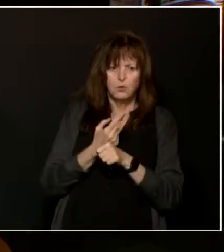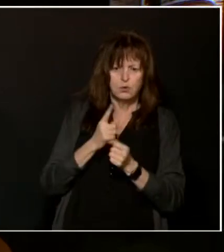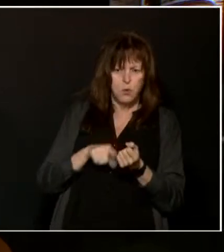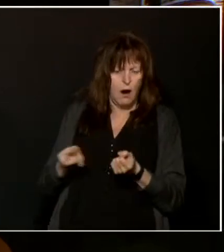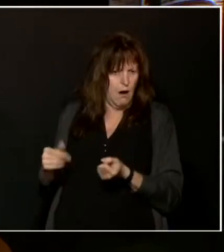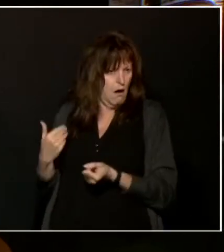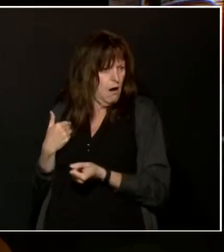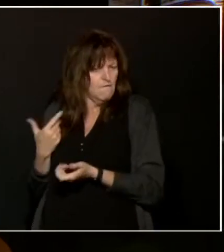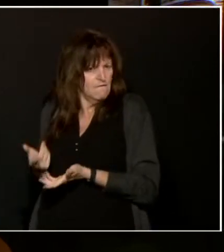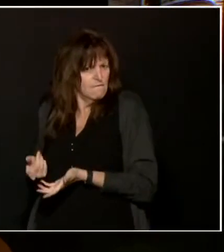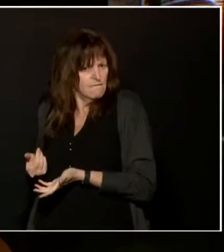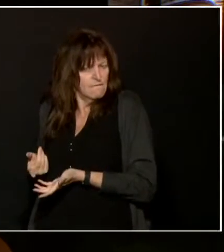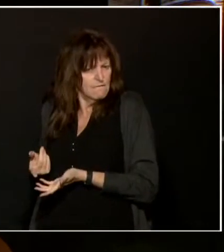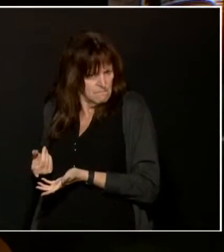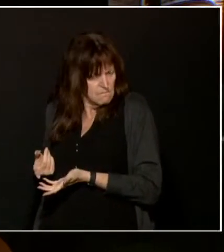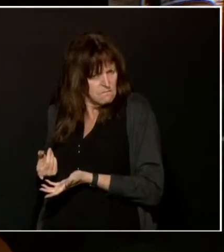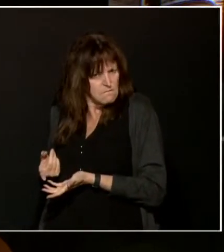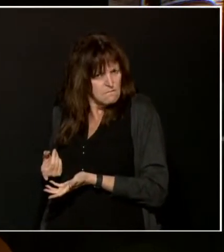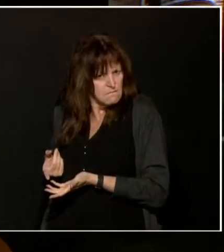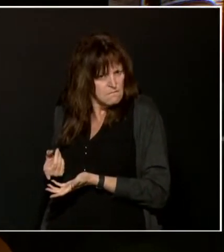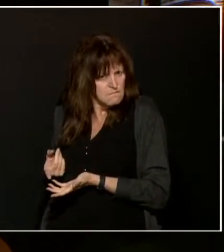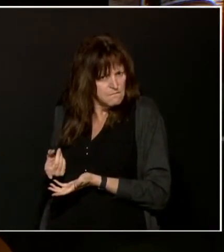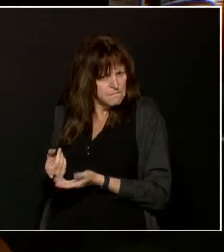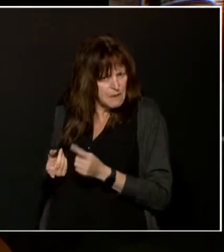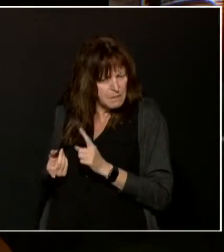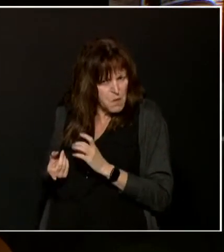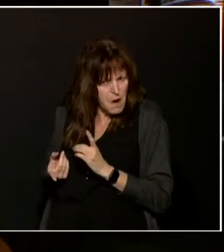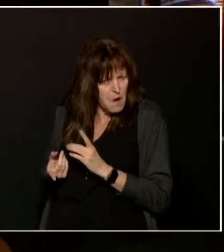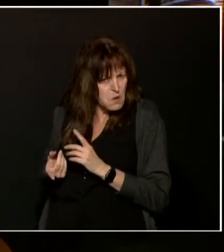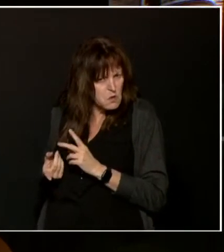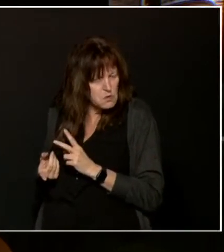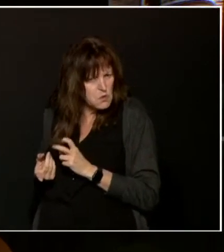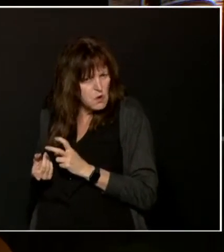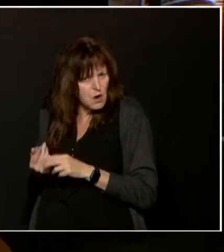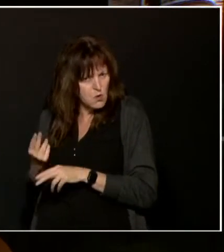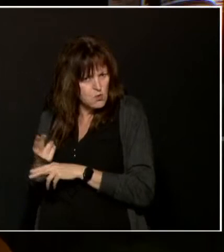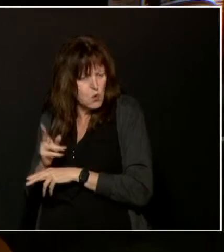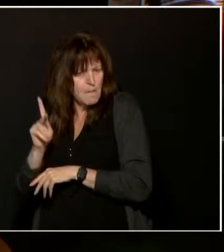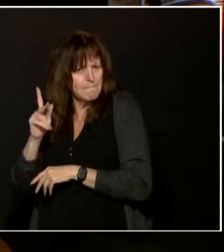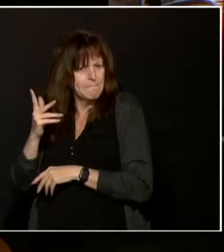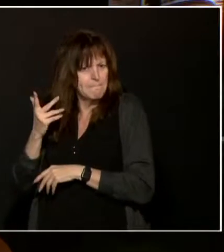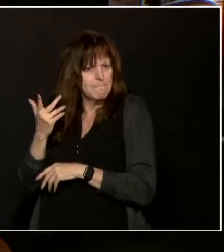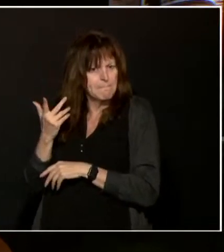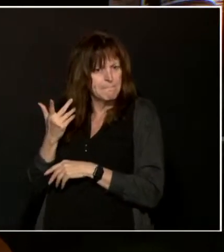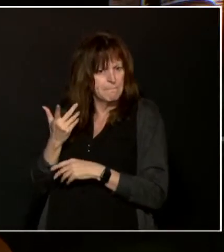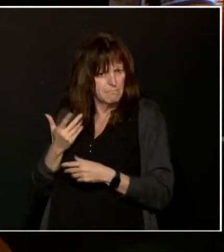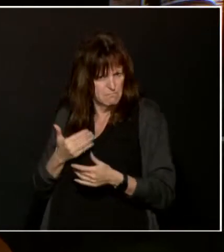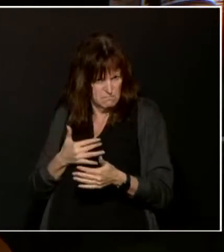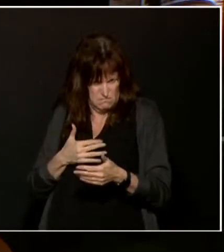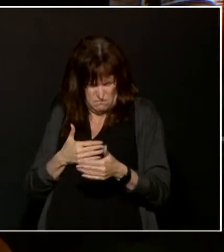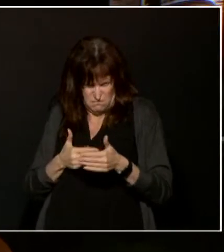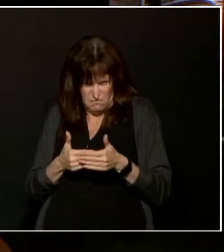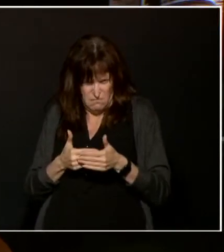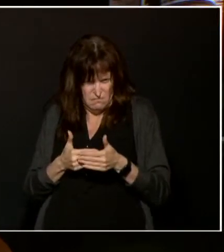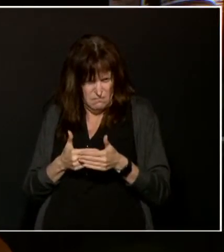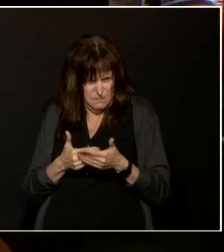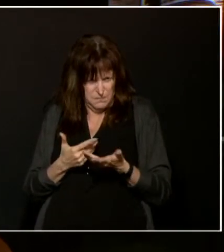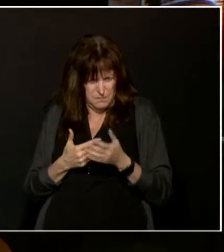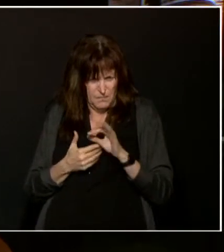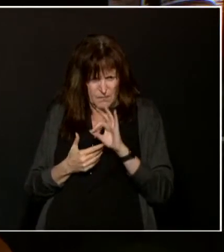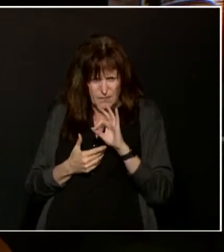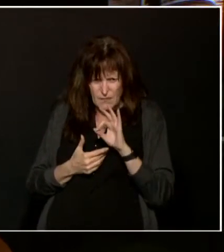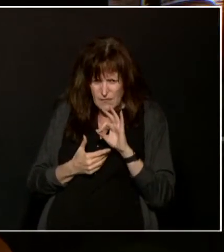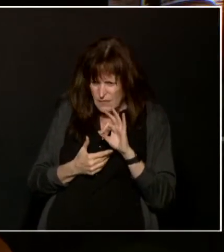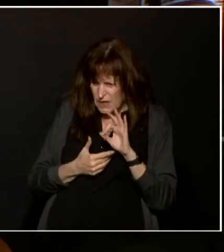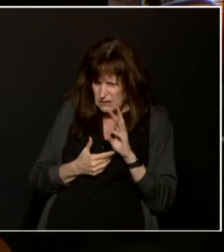dozens or potentially hundreds of doses of vaccine in 96 hours, 72 hours, that kind of thing.